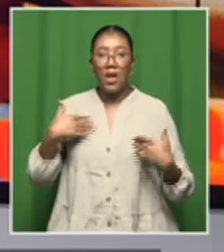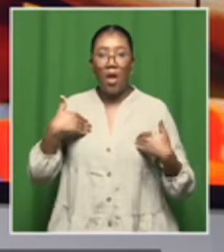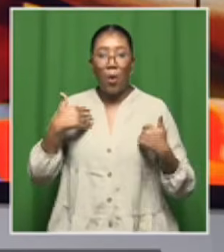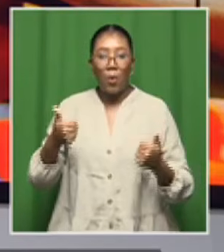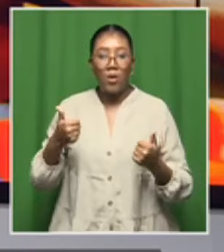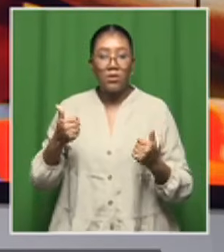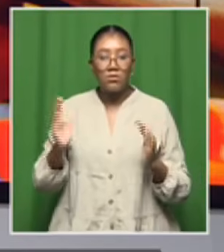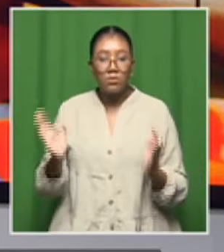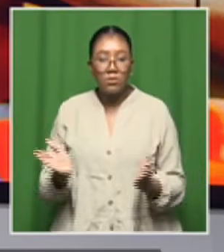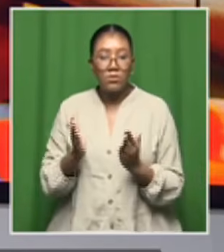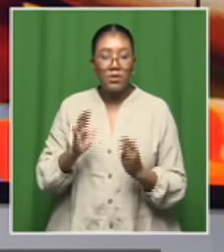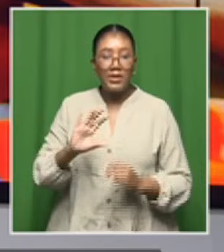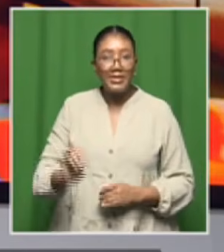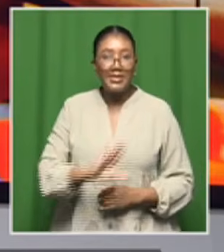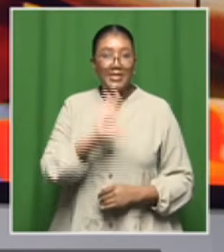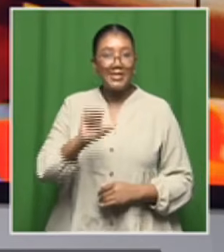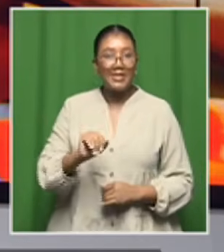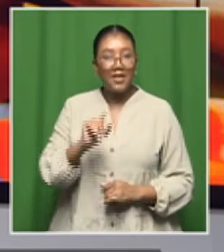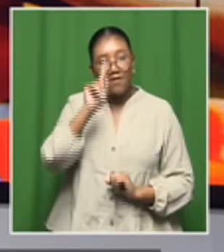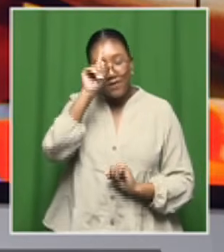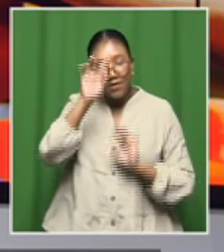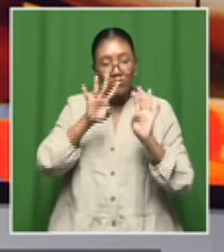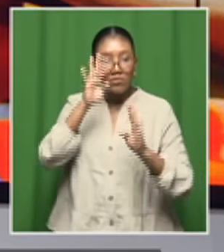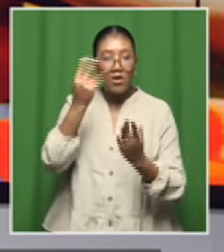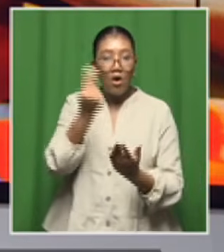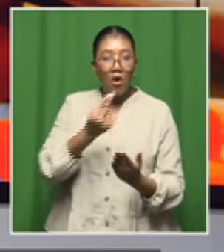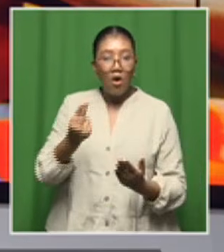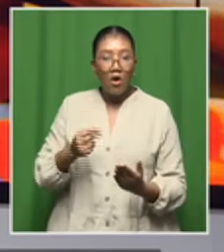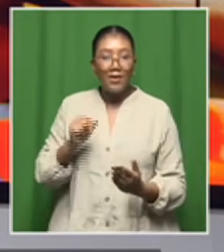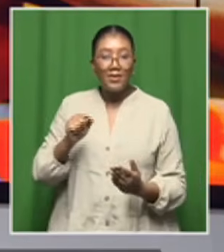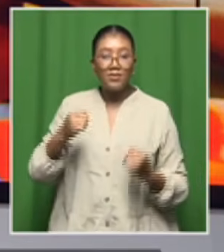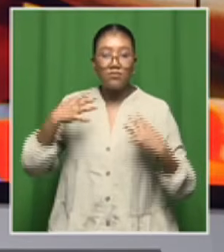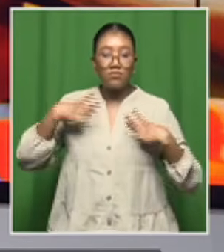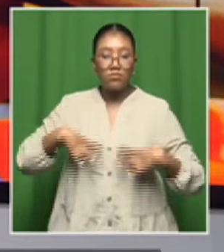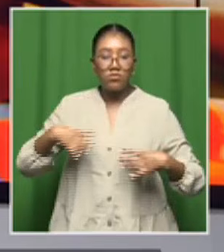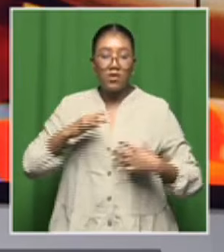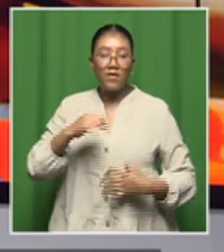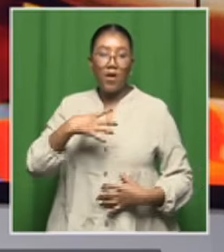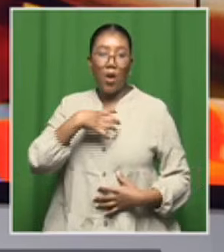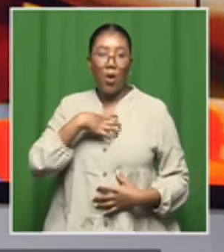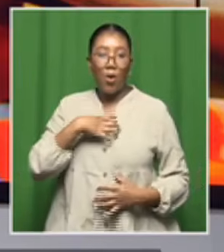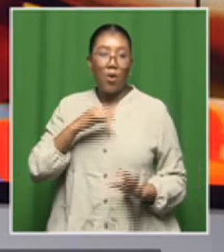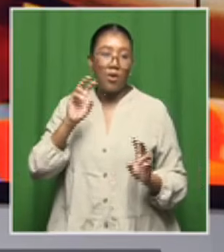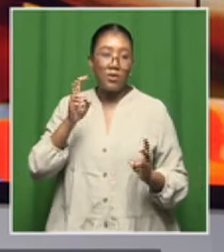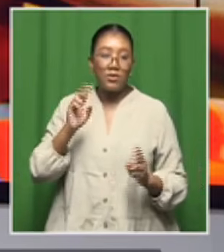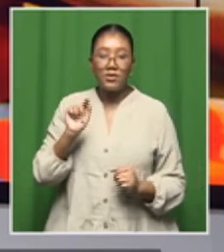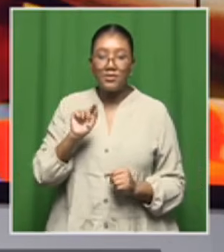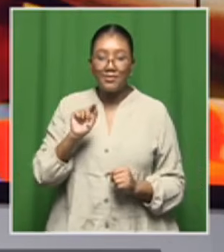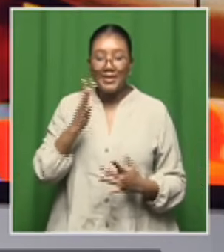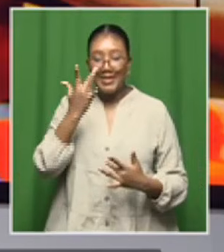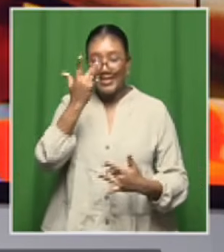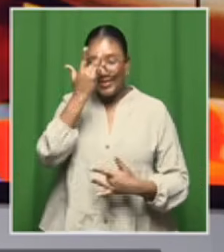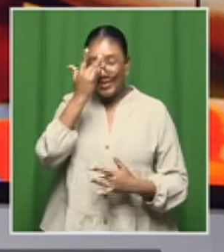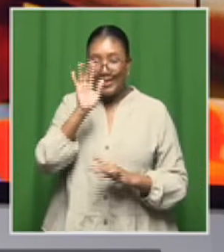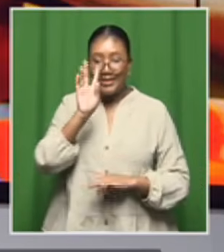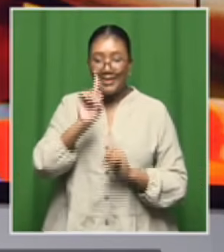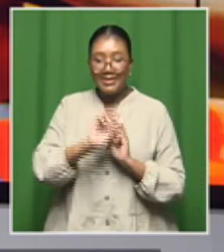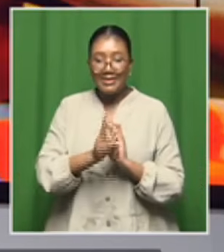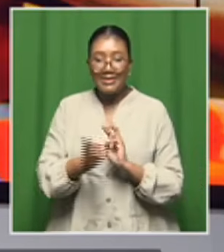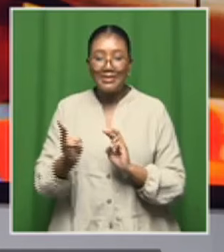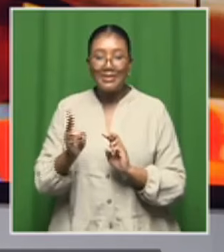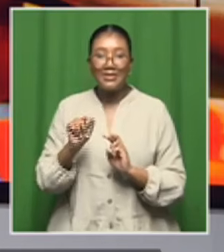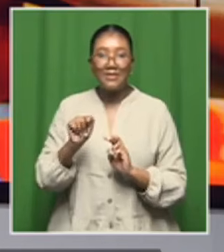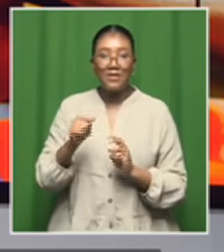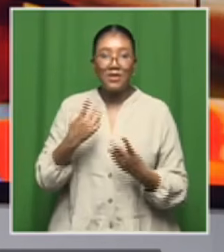in South African artistic vision at large, and the brand, it follows her own personal journey through autoimmune challenges, but also represents the intersection